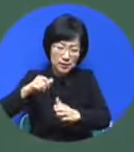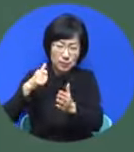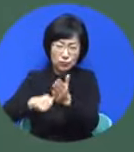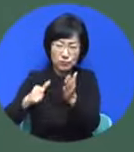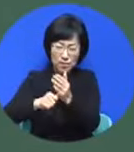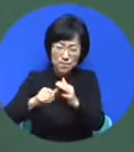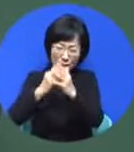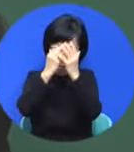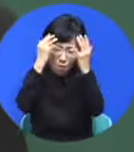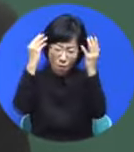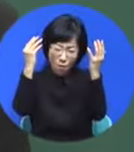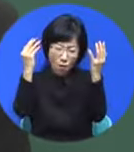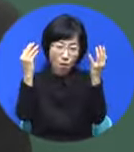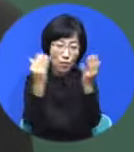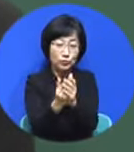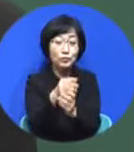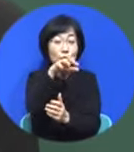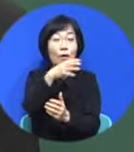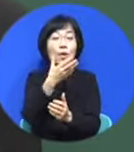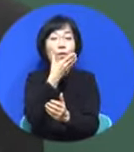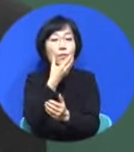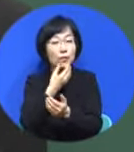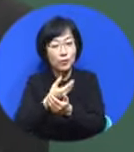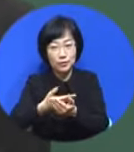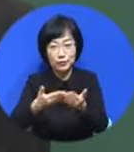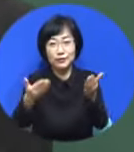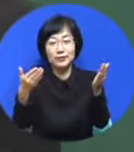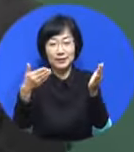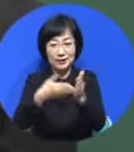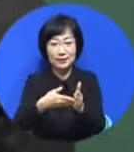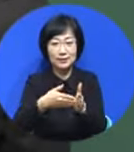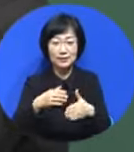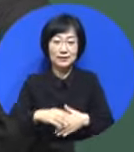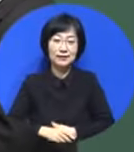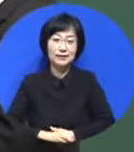says, the Lord blessed the household of the Egyptian because of Joseph.